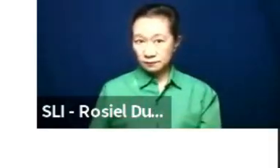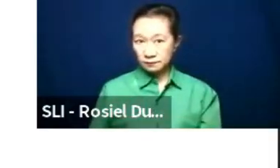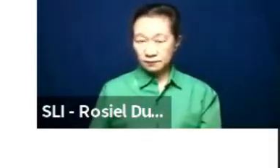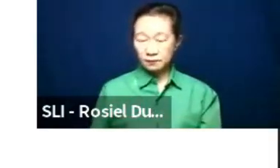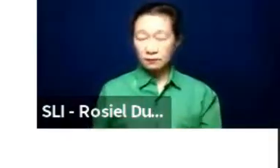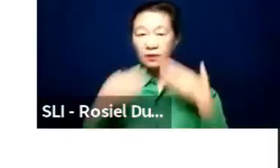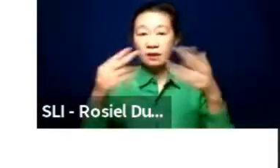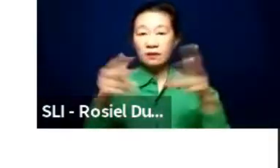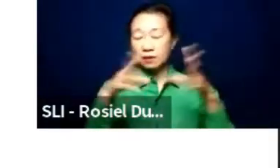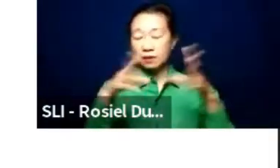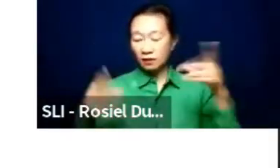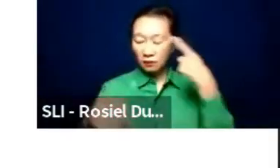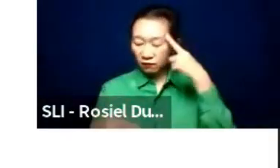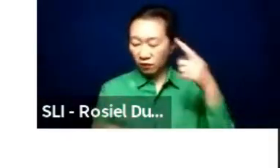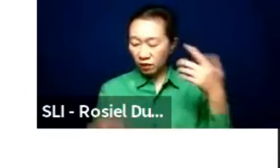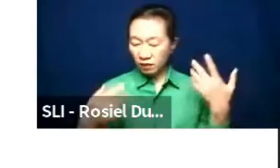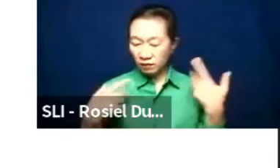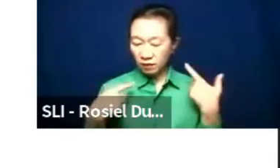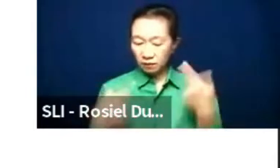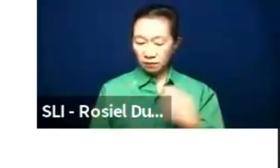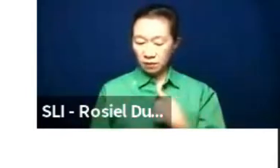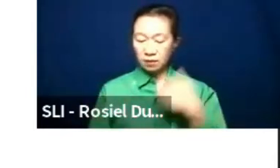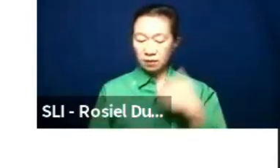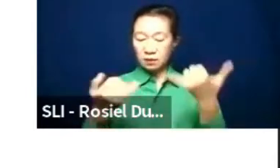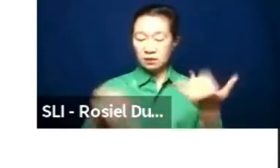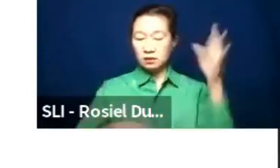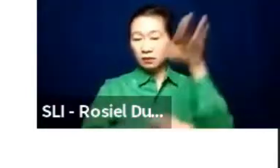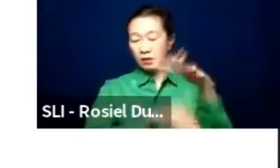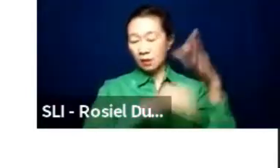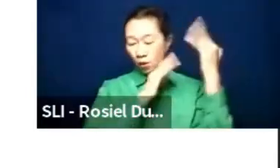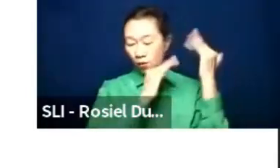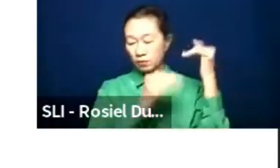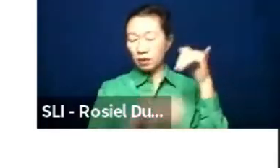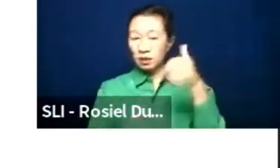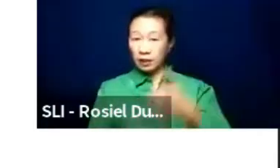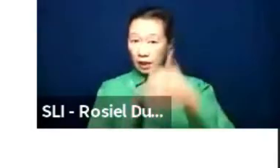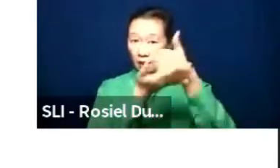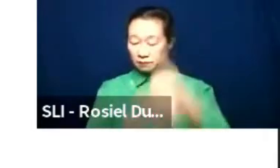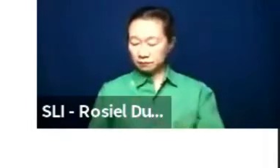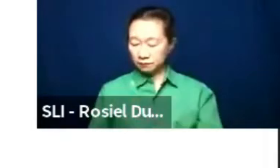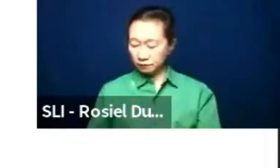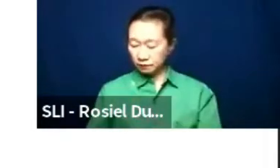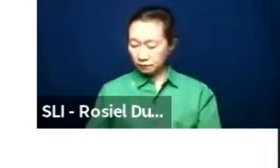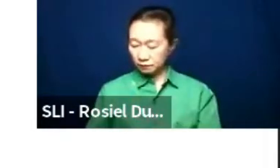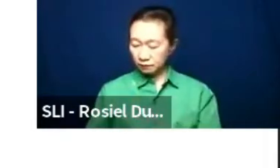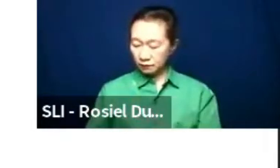thank you very much for having me this afternoon. I hope that helped all of